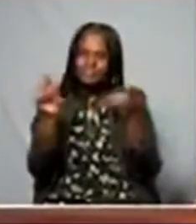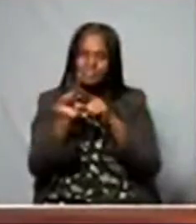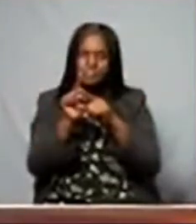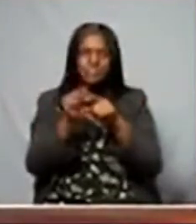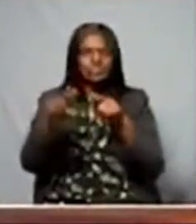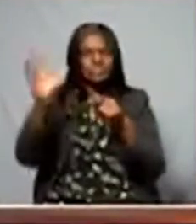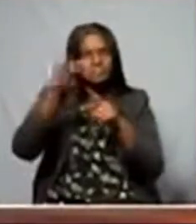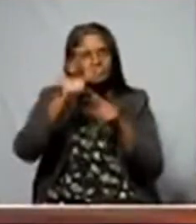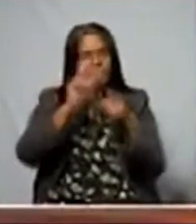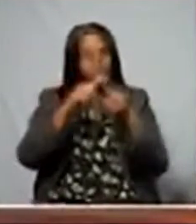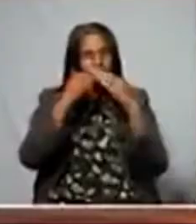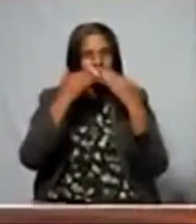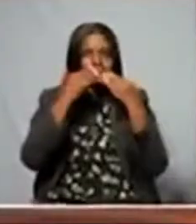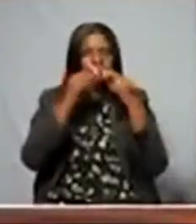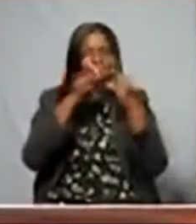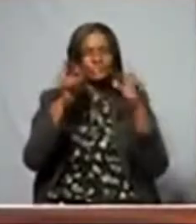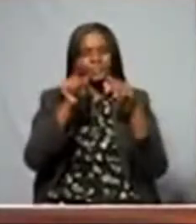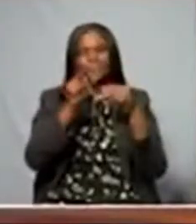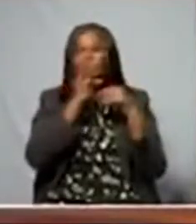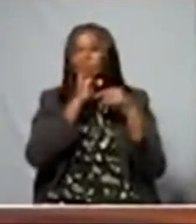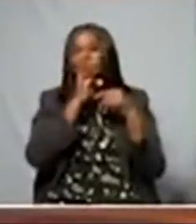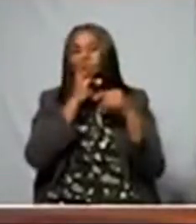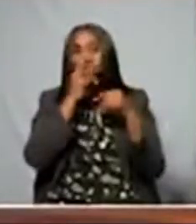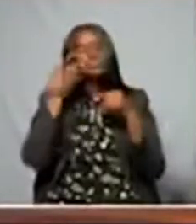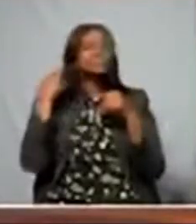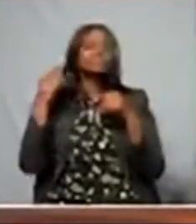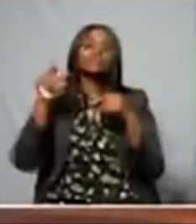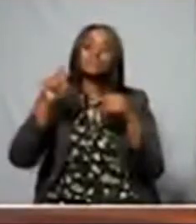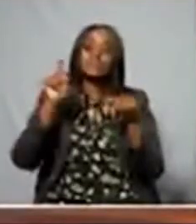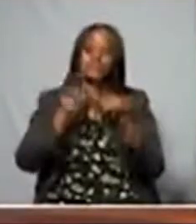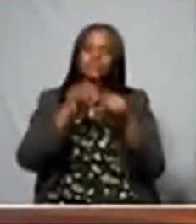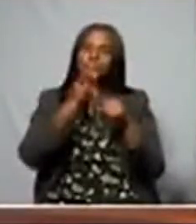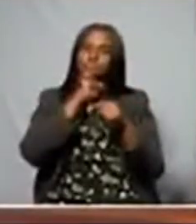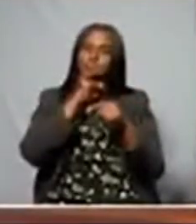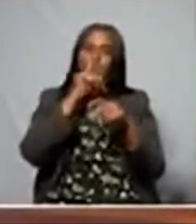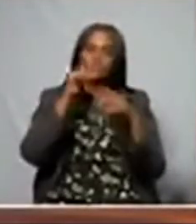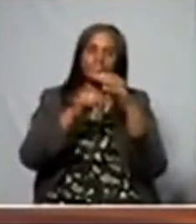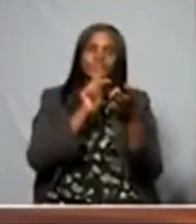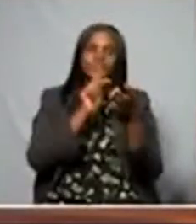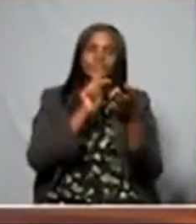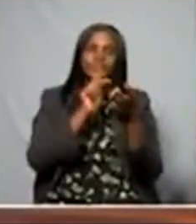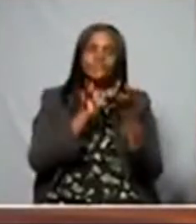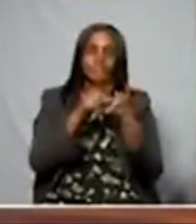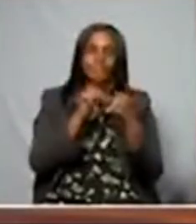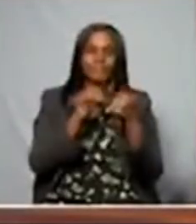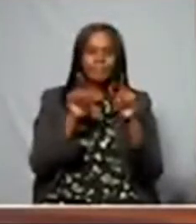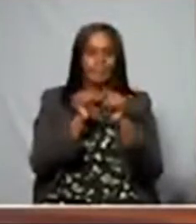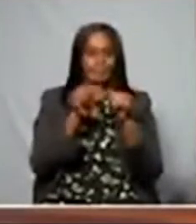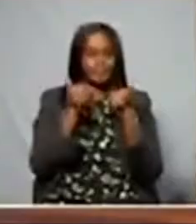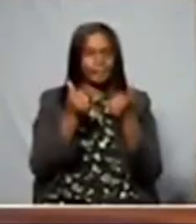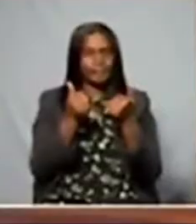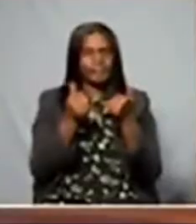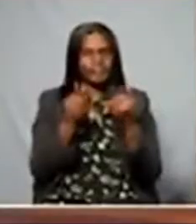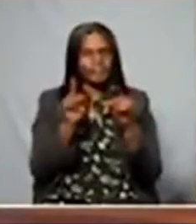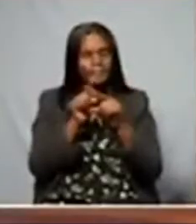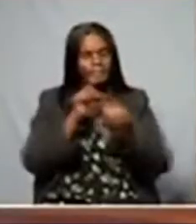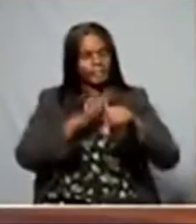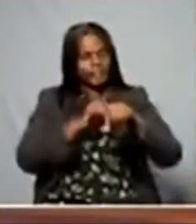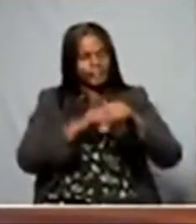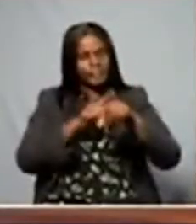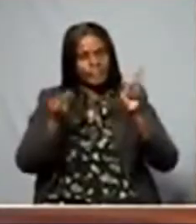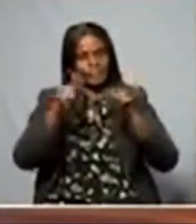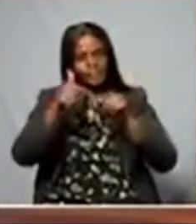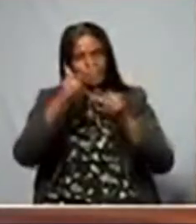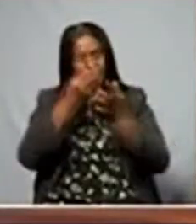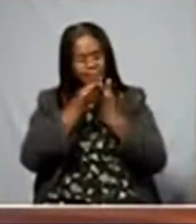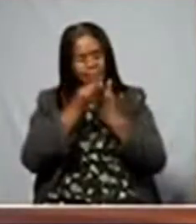appraisal to appreciate that that water is needed and a borehole, a piped water scheme. Now, the time when the